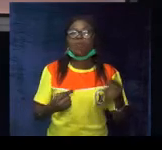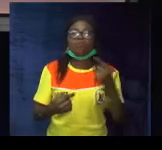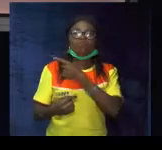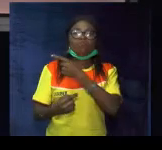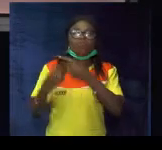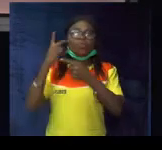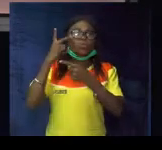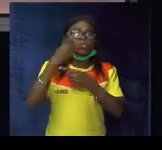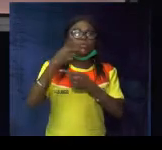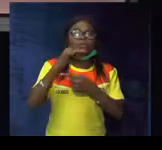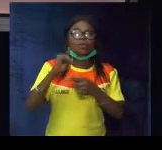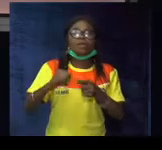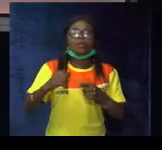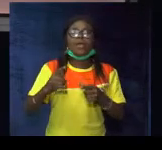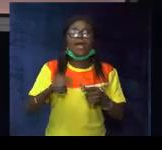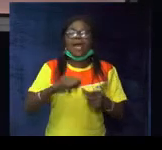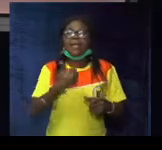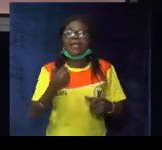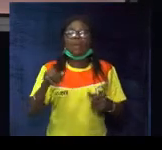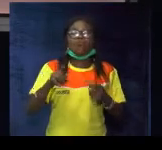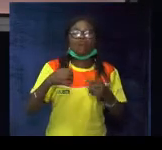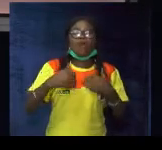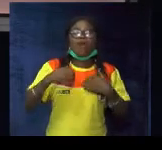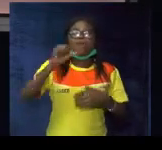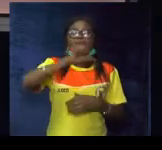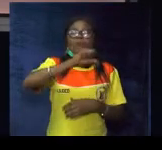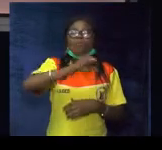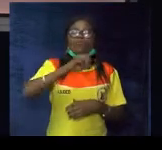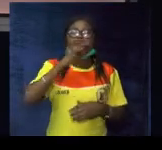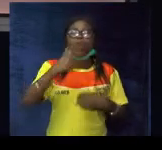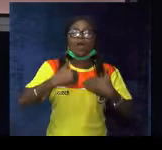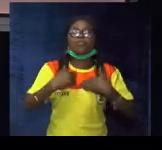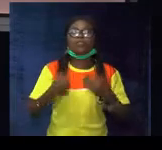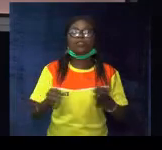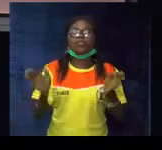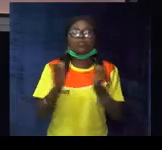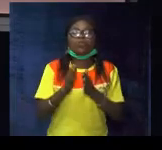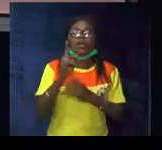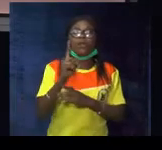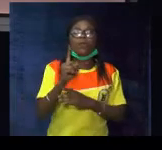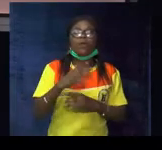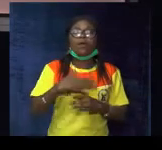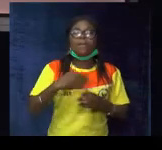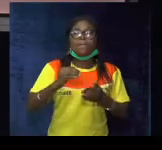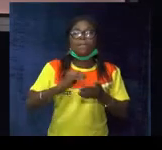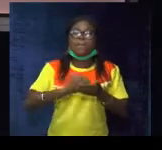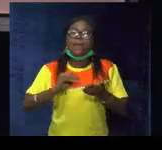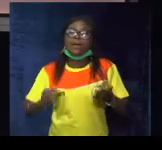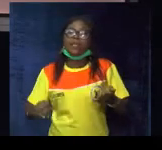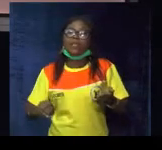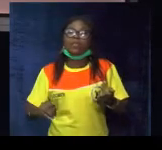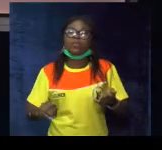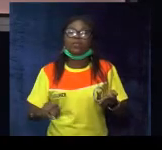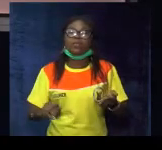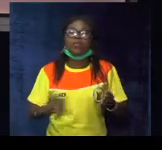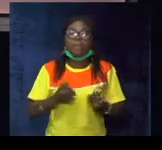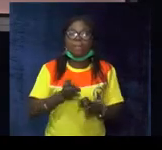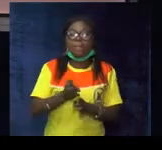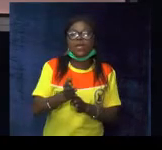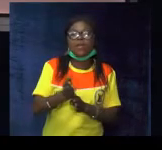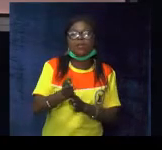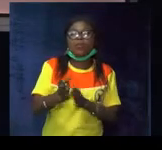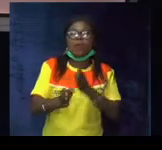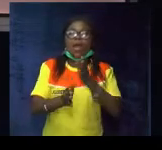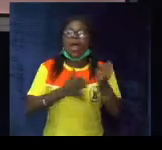So anytime you have an angle, automatically you have a sector. The smaller one, minor sector. The bigger one,